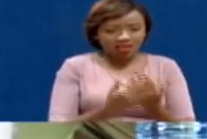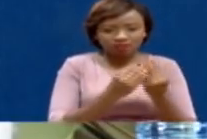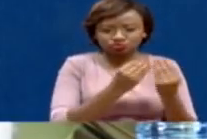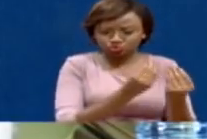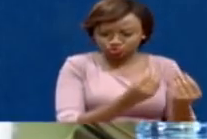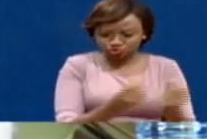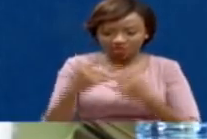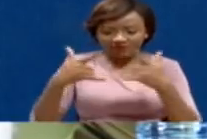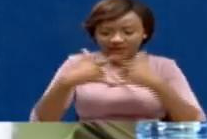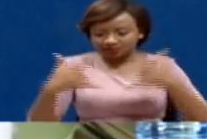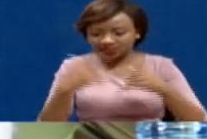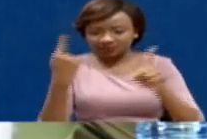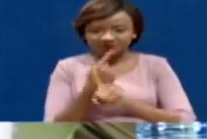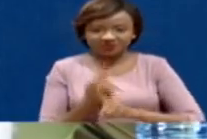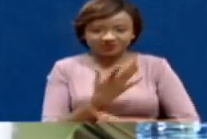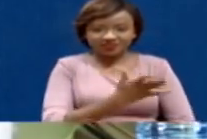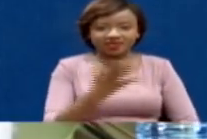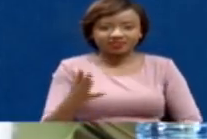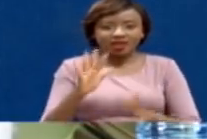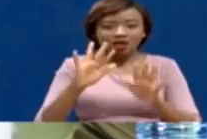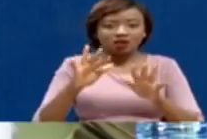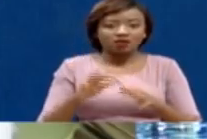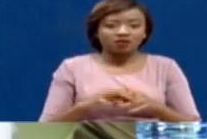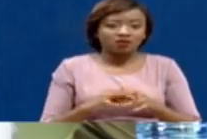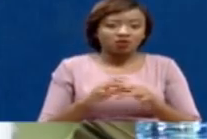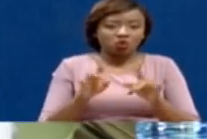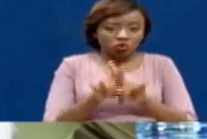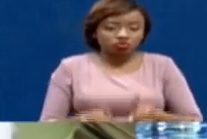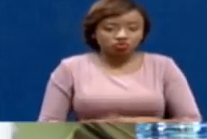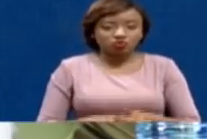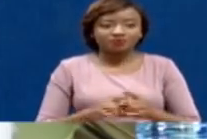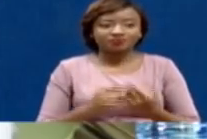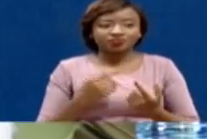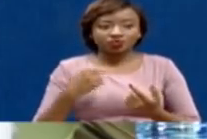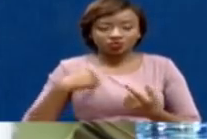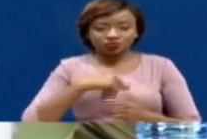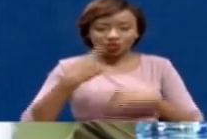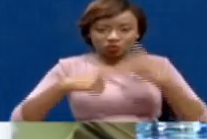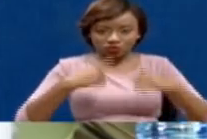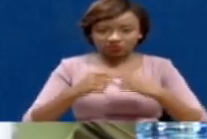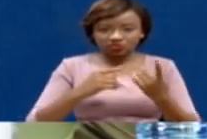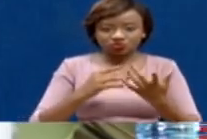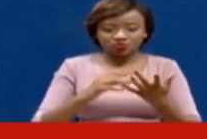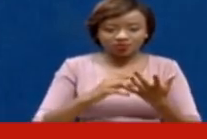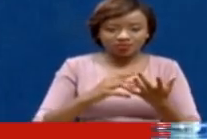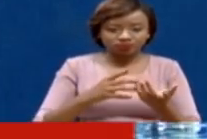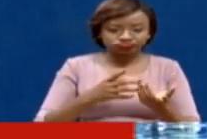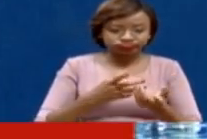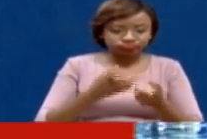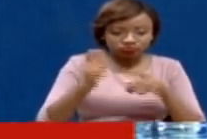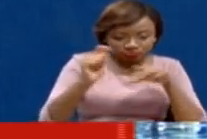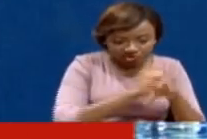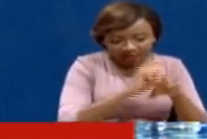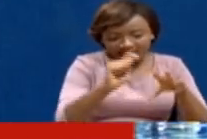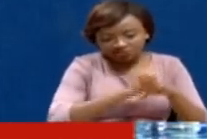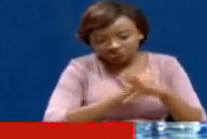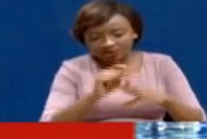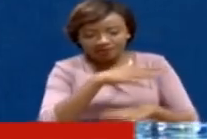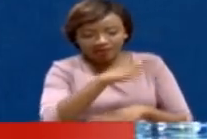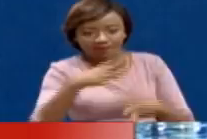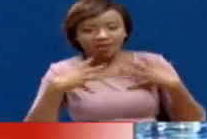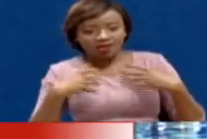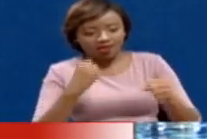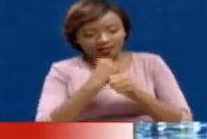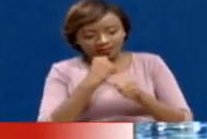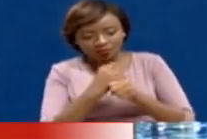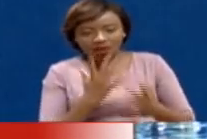gaps that we have in terms of human resource. We also continue with the capacity building of healthcare workers as our